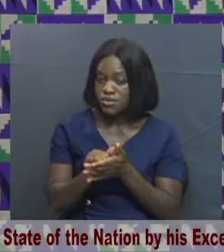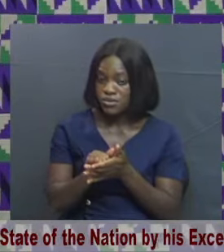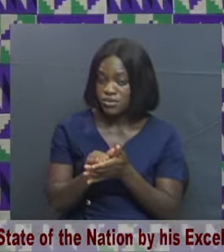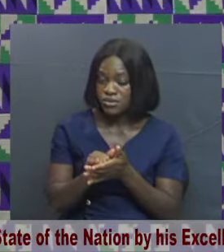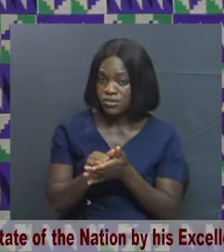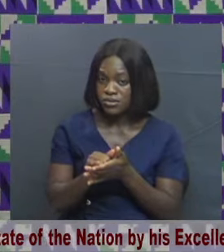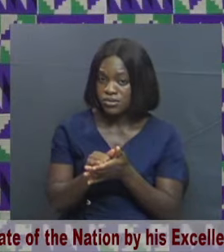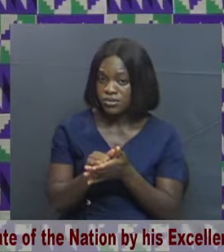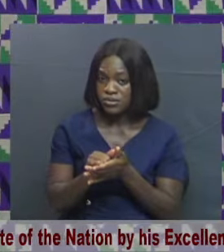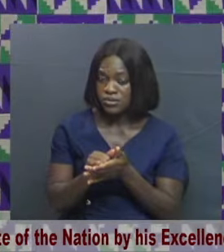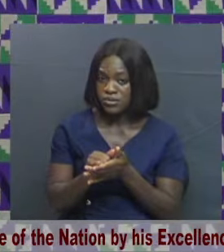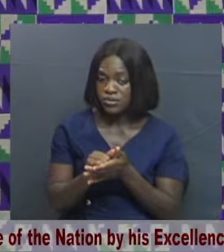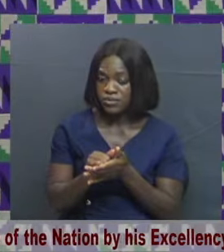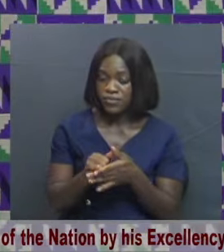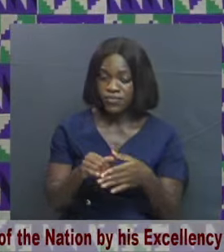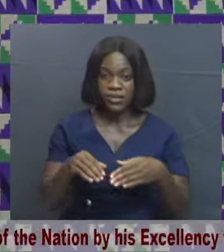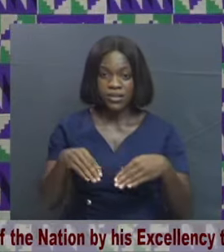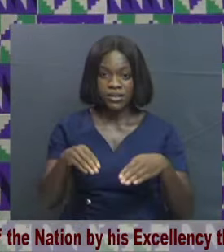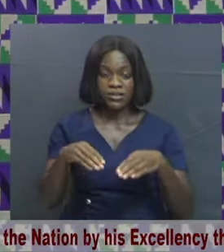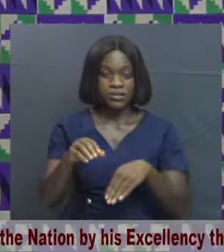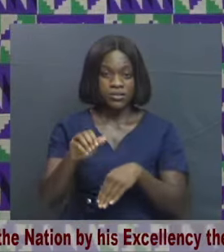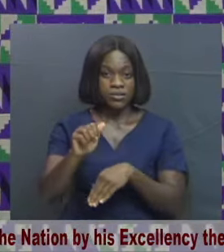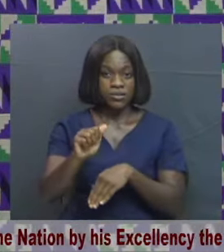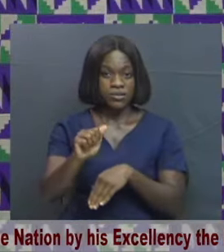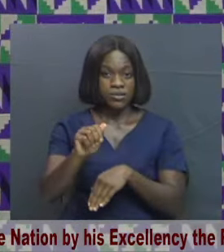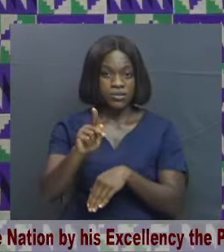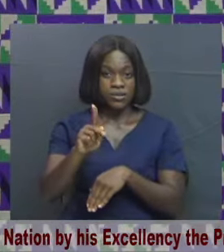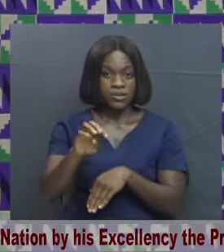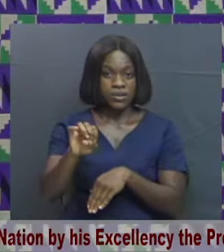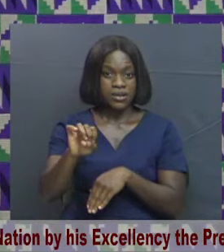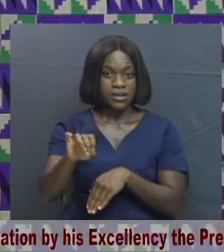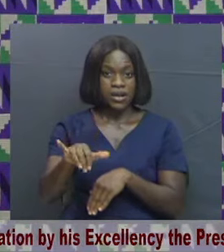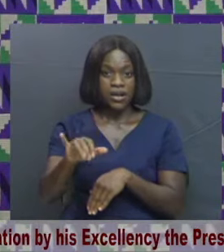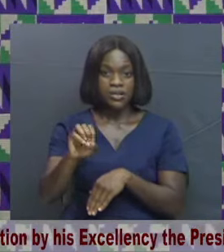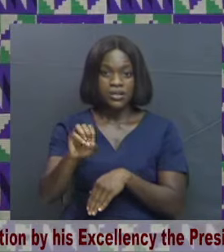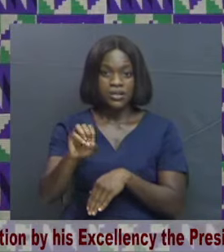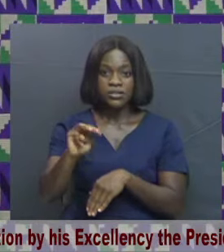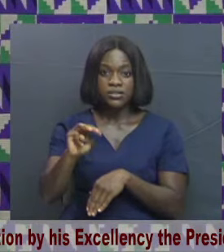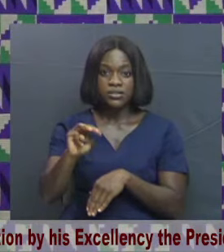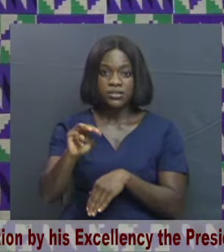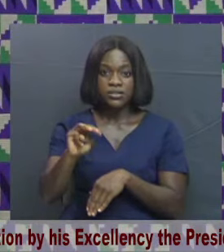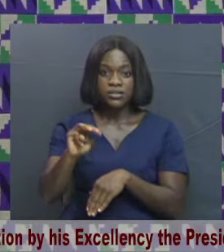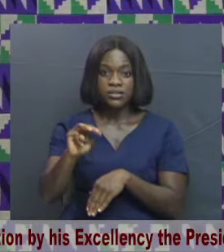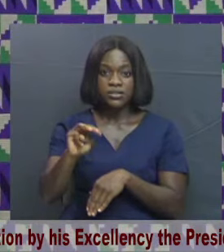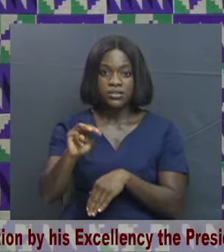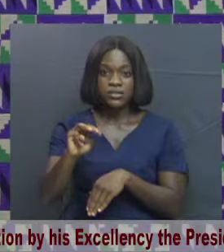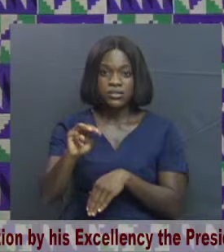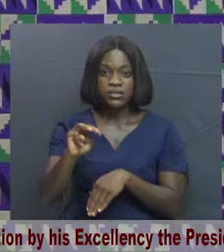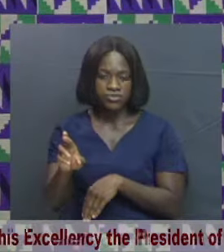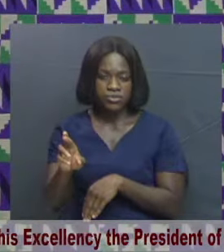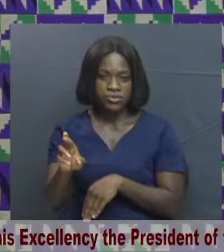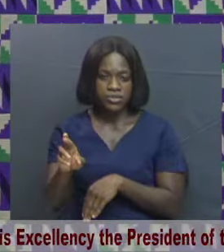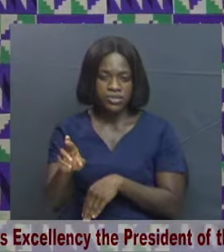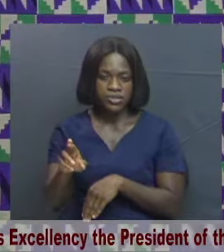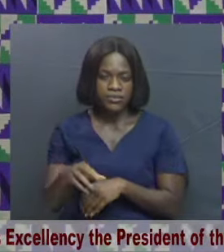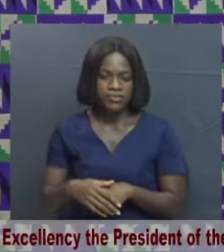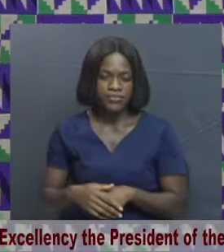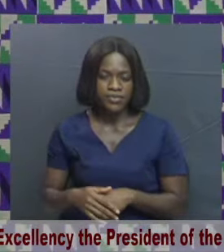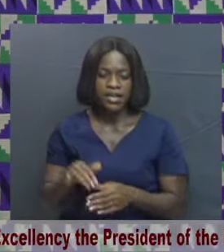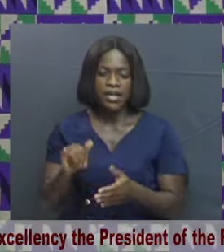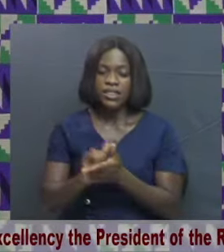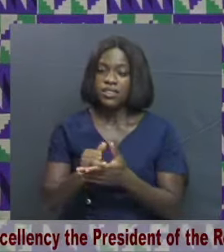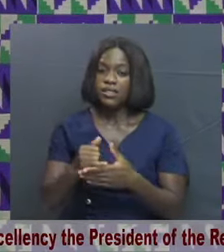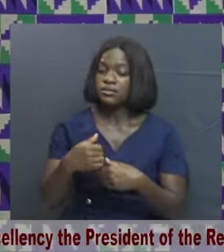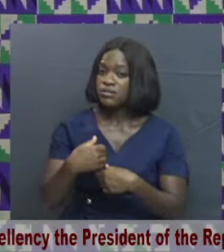intention to sell its aim mine in the Eastern region the third largest mine in the country which produced